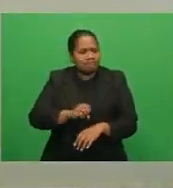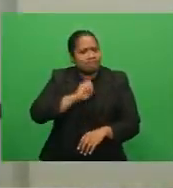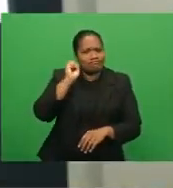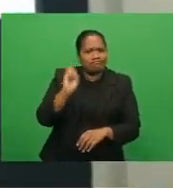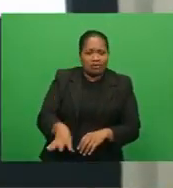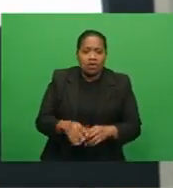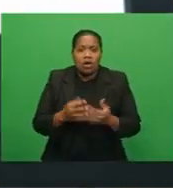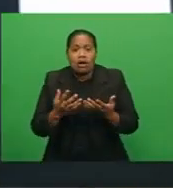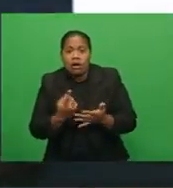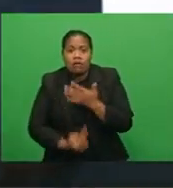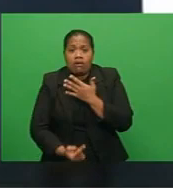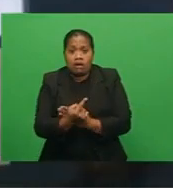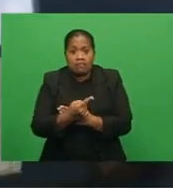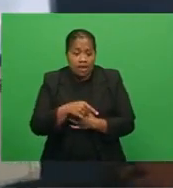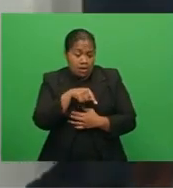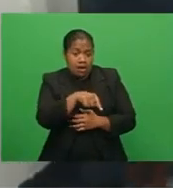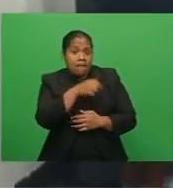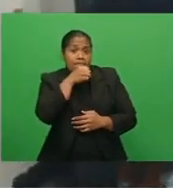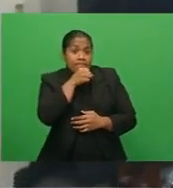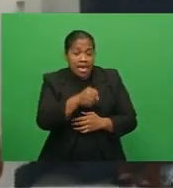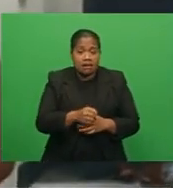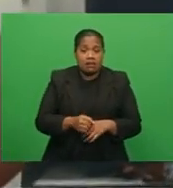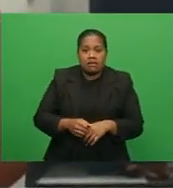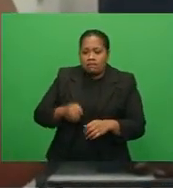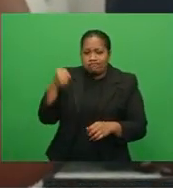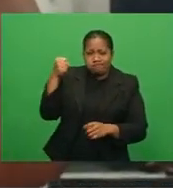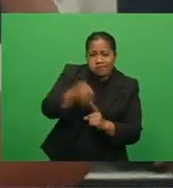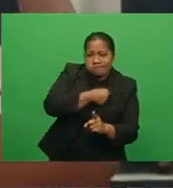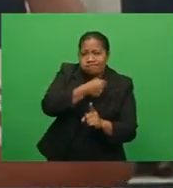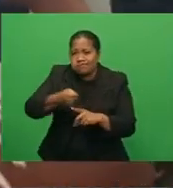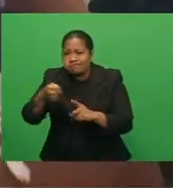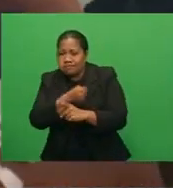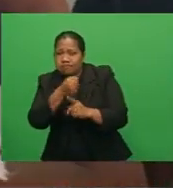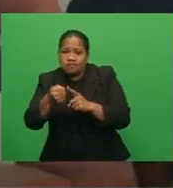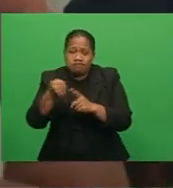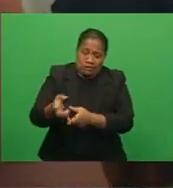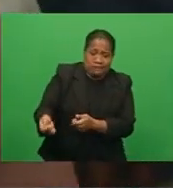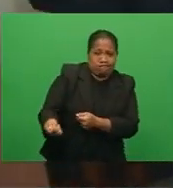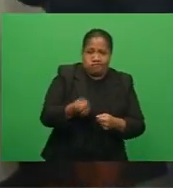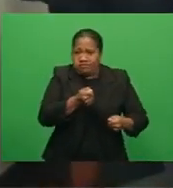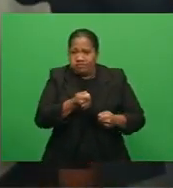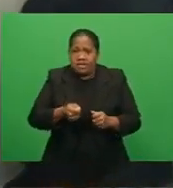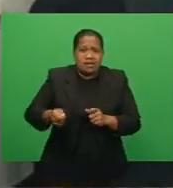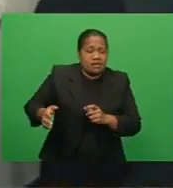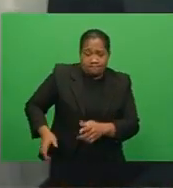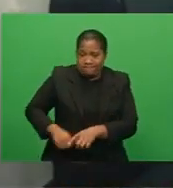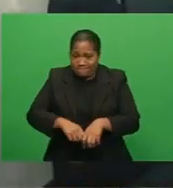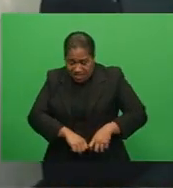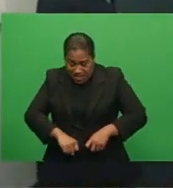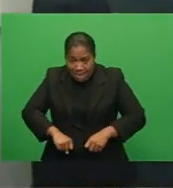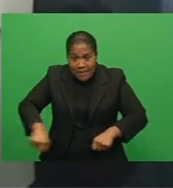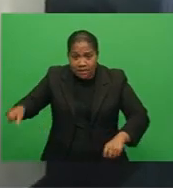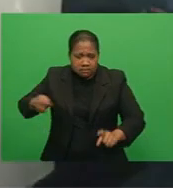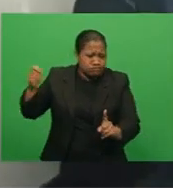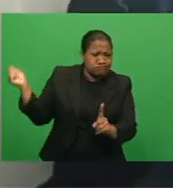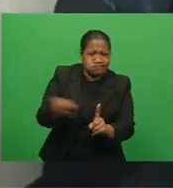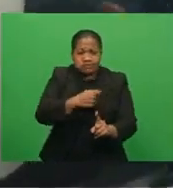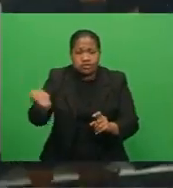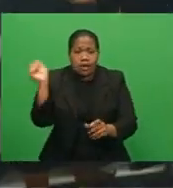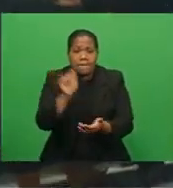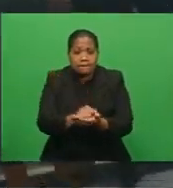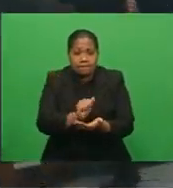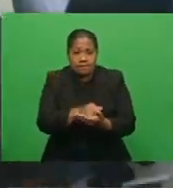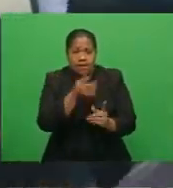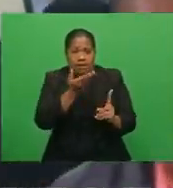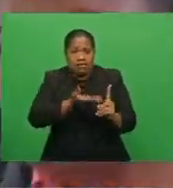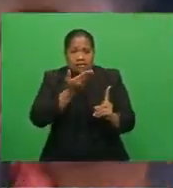that Rauluni was allegedly punched, kicked, dragged around the house and beaten with a belt by the accused. She also claimed that